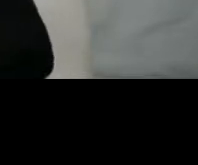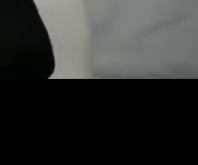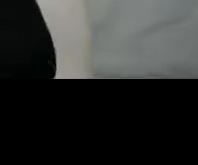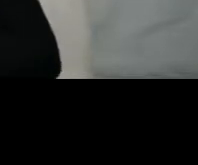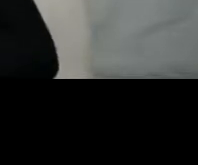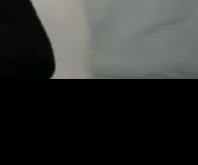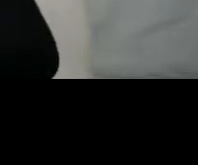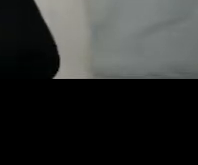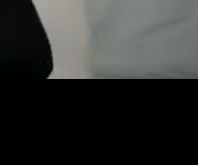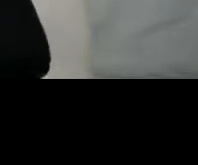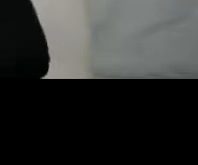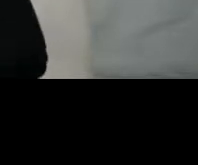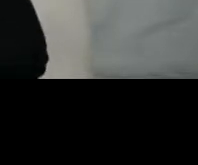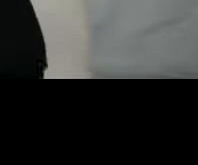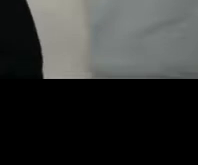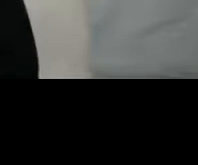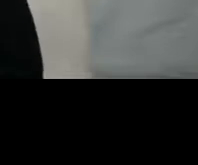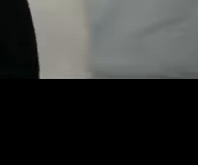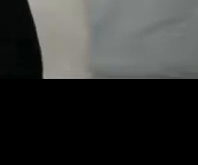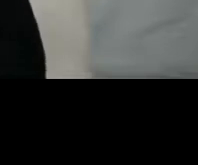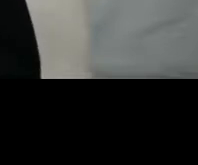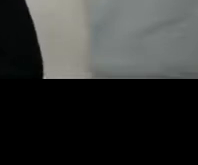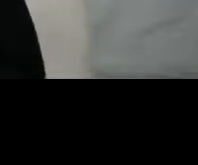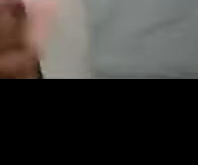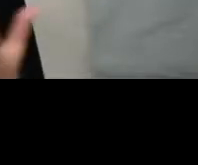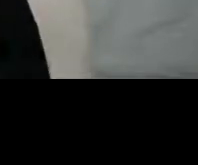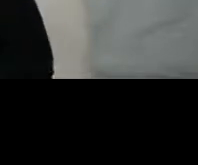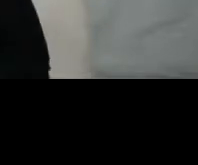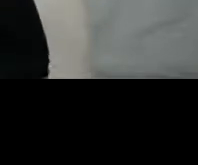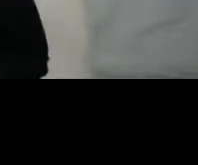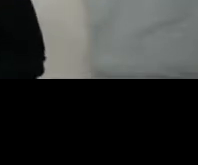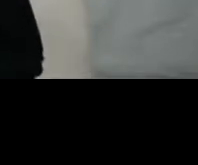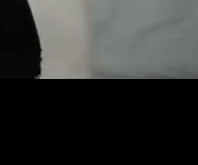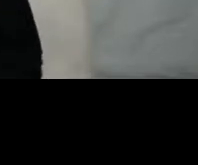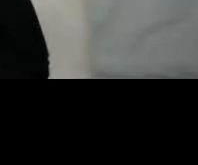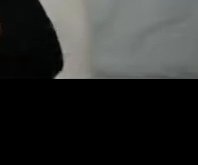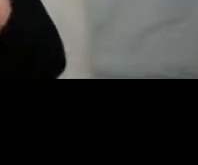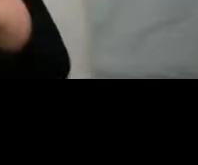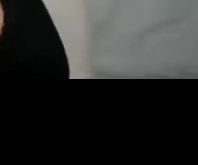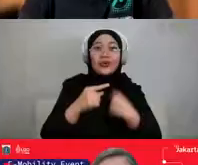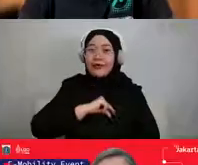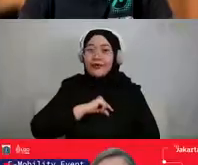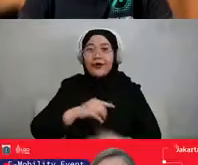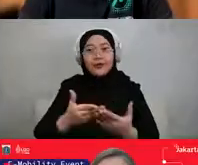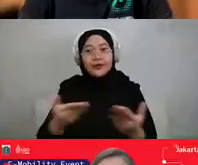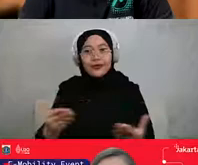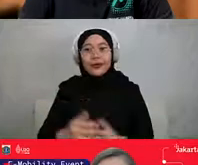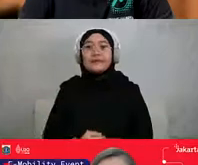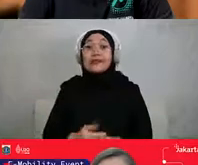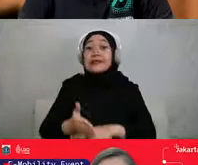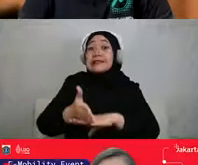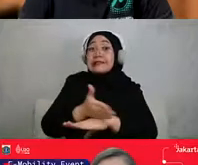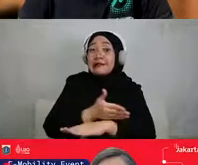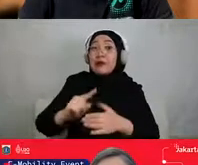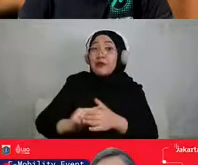hope everyone here will be having a fruitful and also insightful discussion. And before we start our discussion this morning,